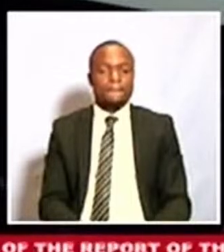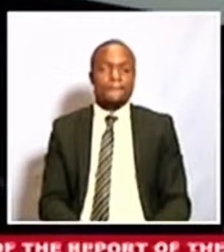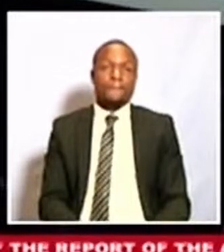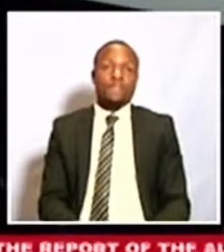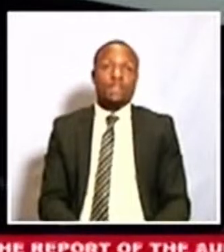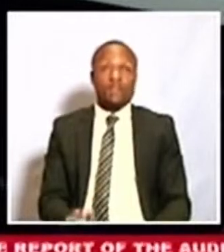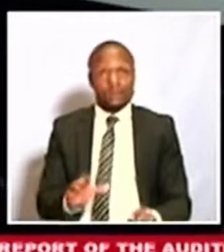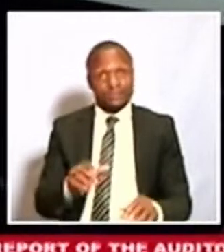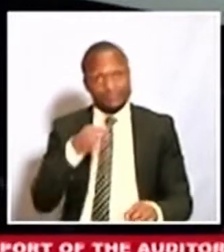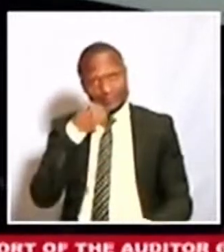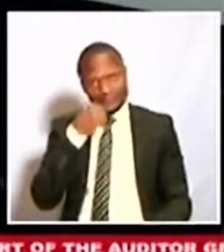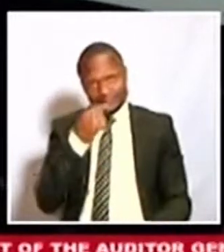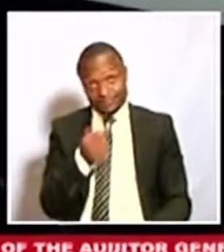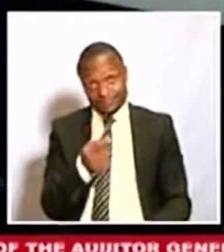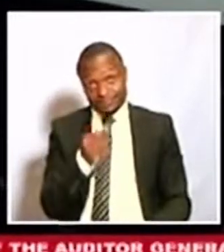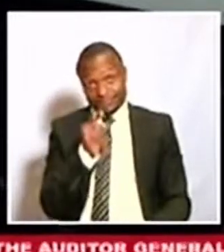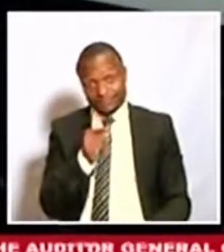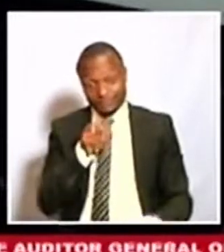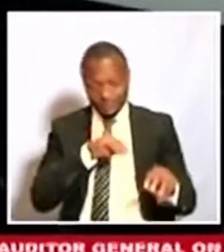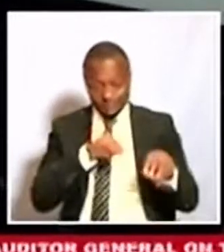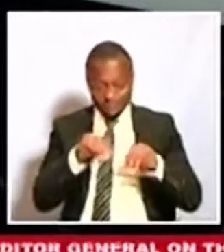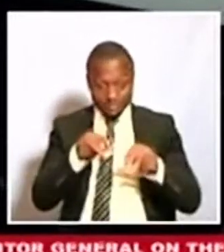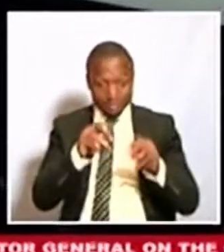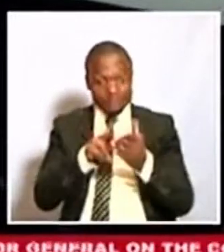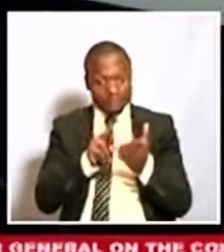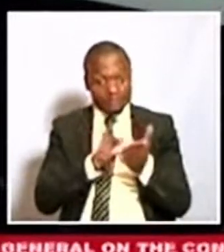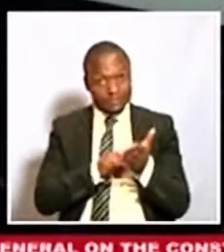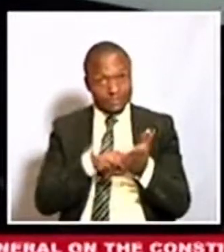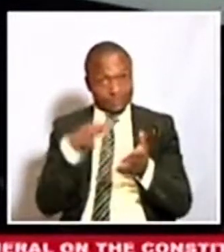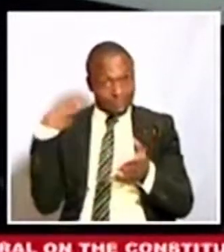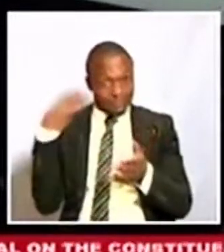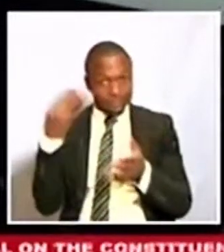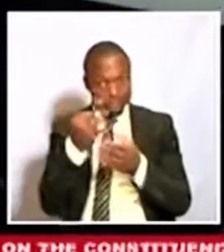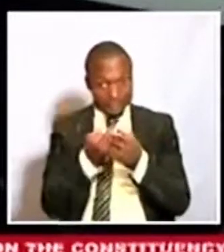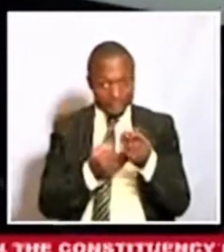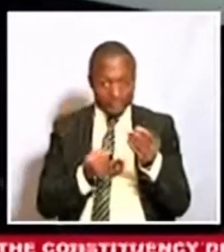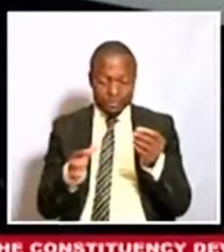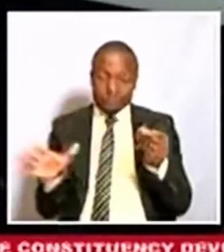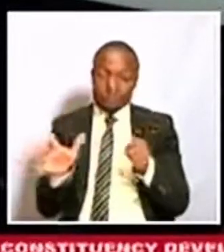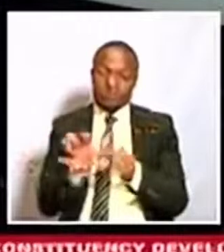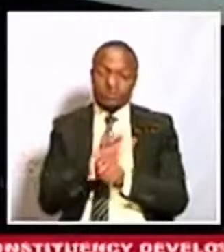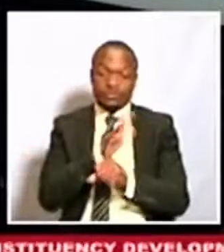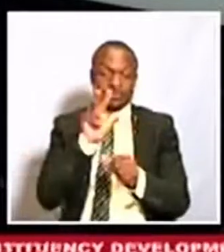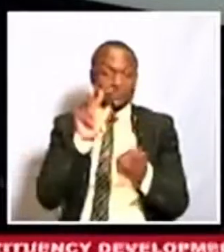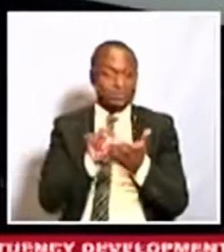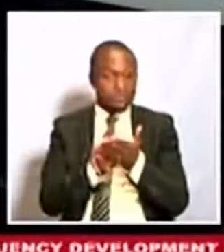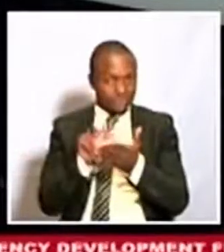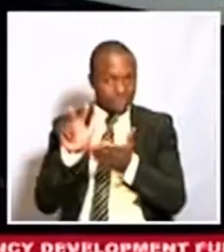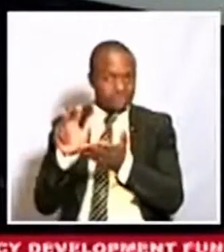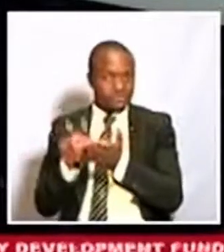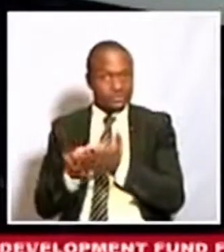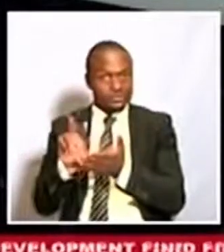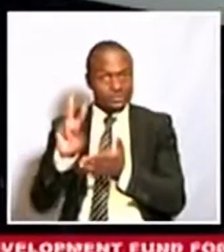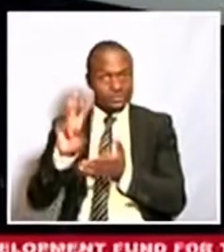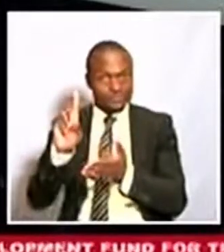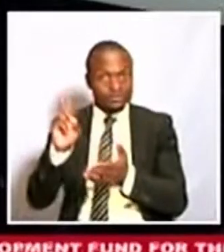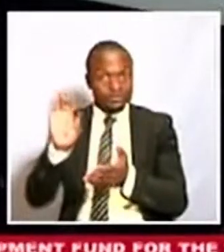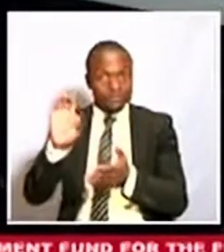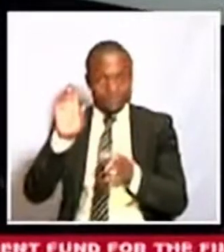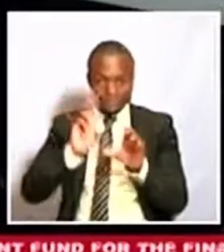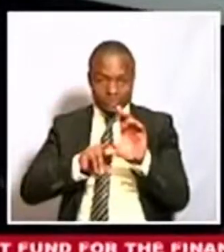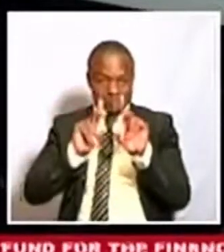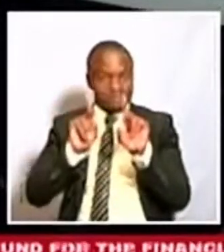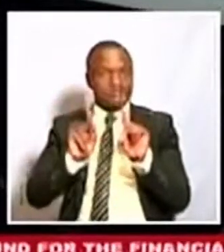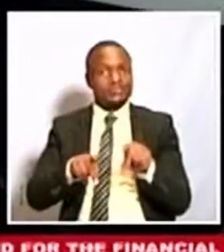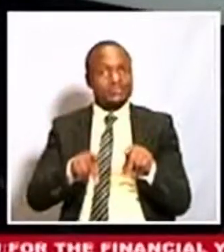we have been told that management reports that all application forms were fully signed by the Ward Development Committee